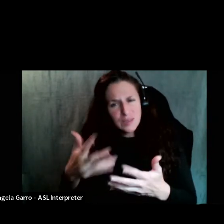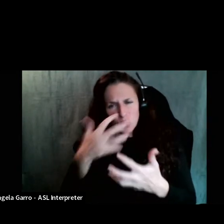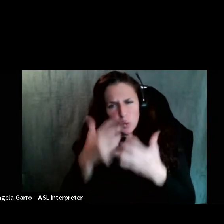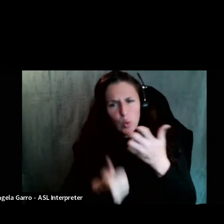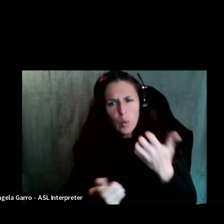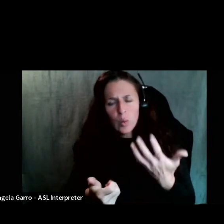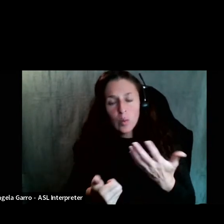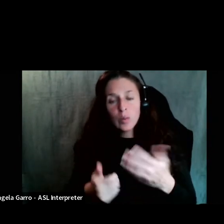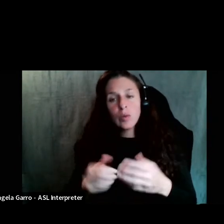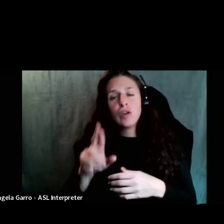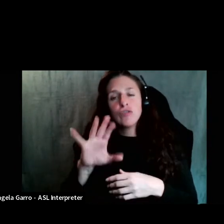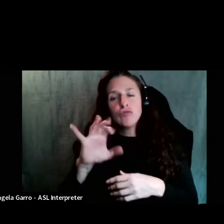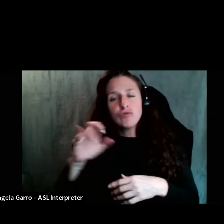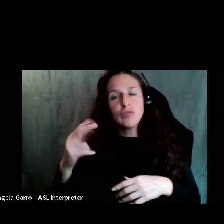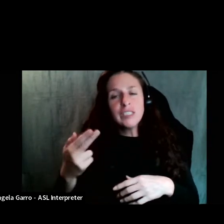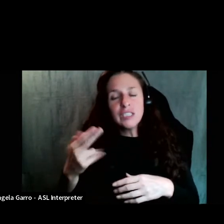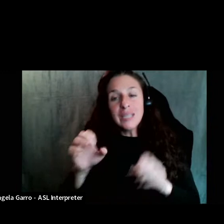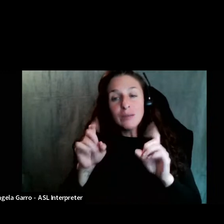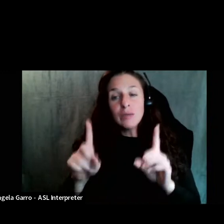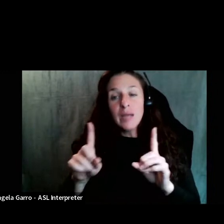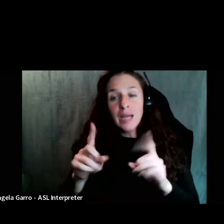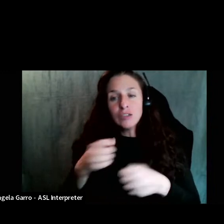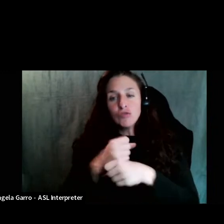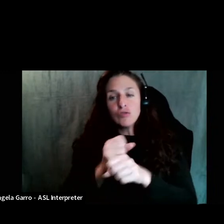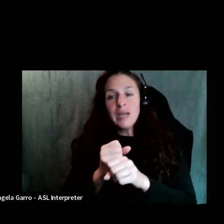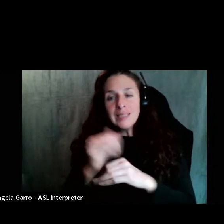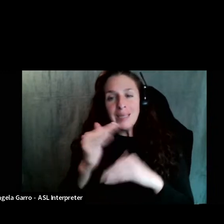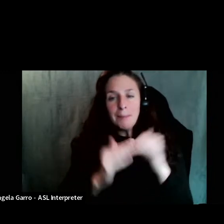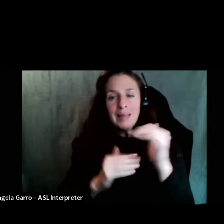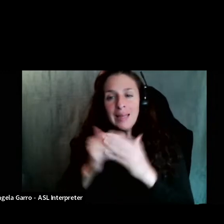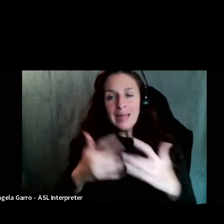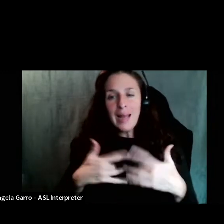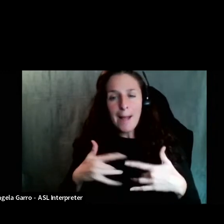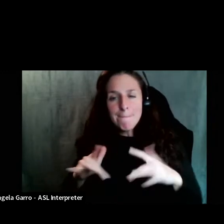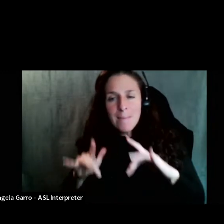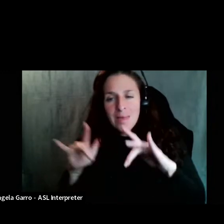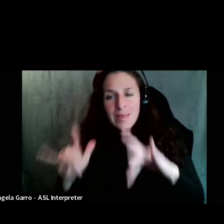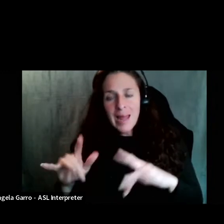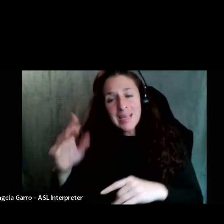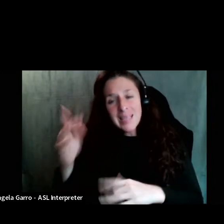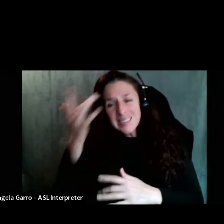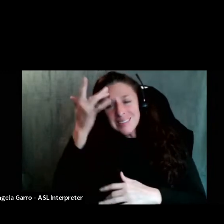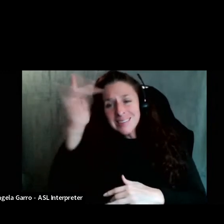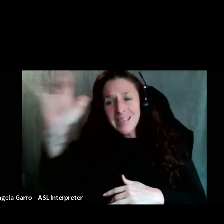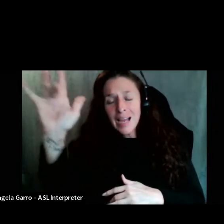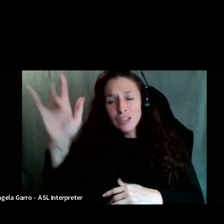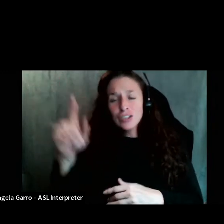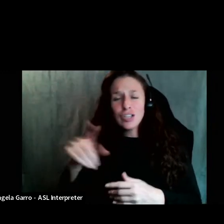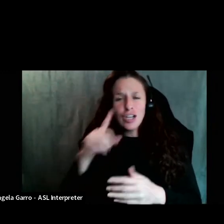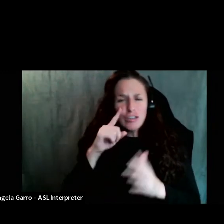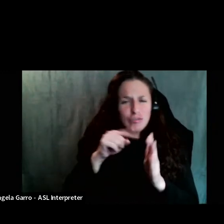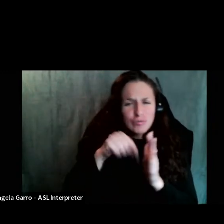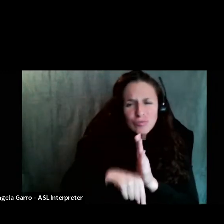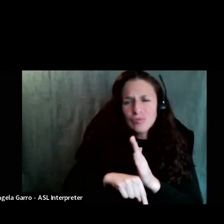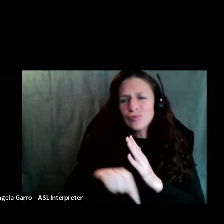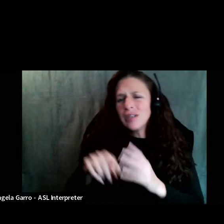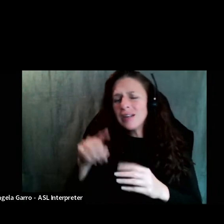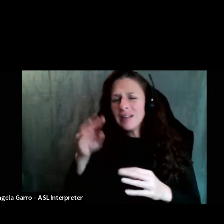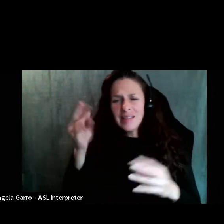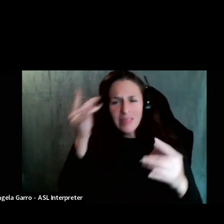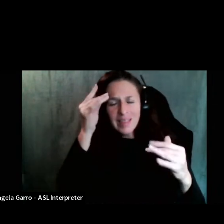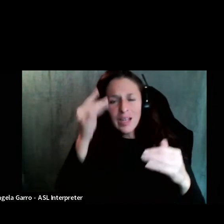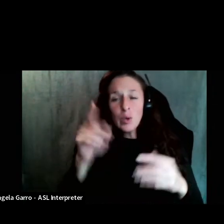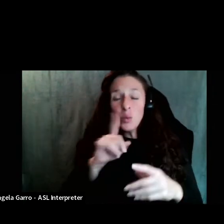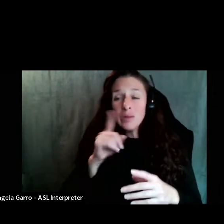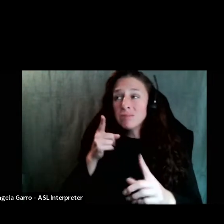rich education creates and builds empathetic, intelligent, and critical thinkers who will ultimately go on to